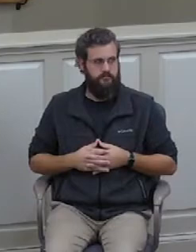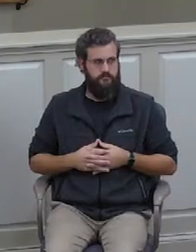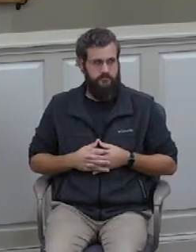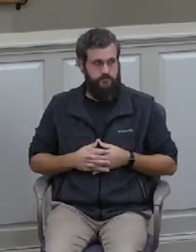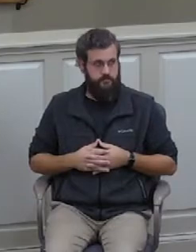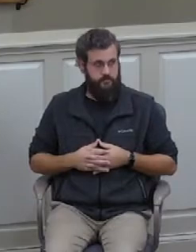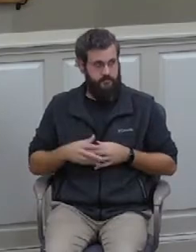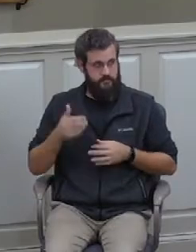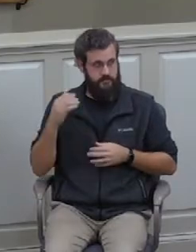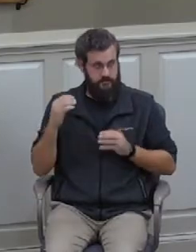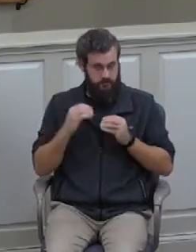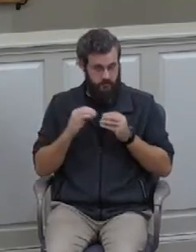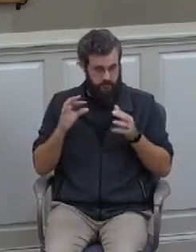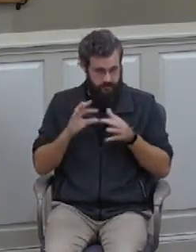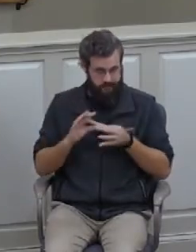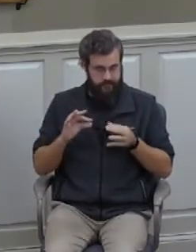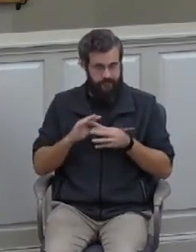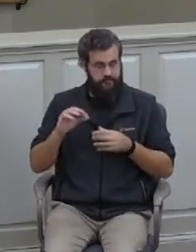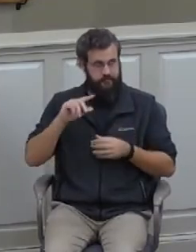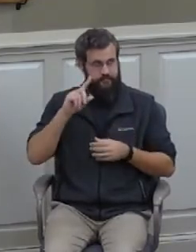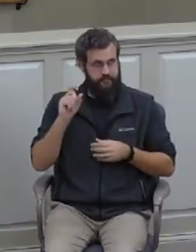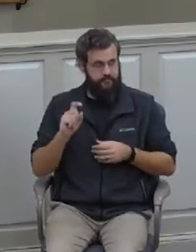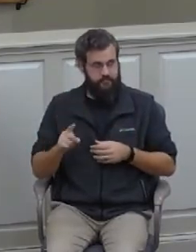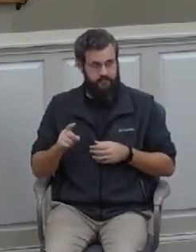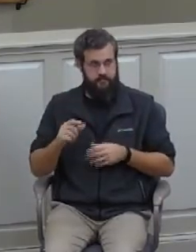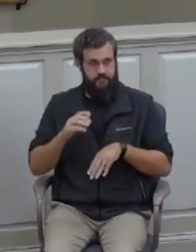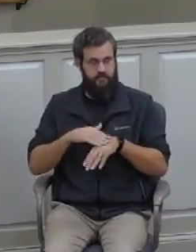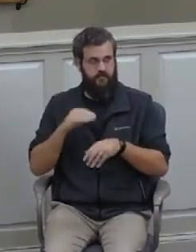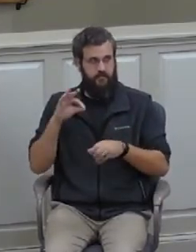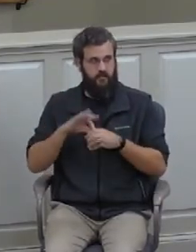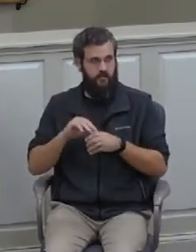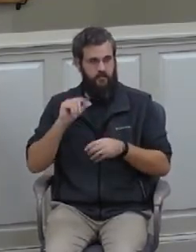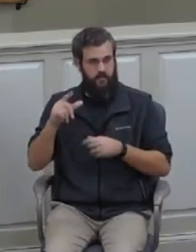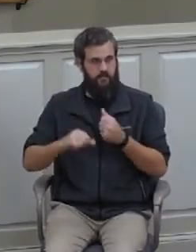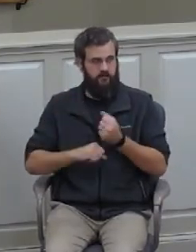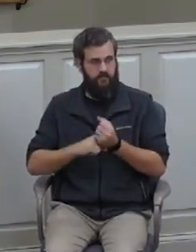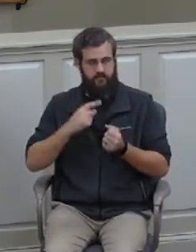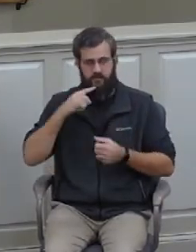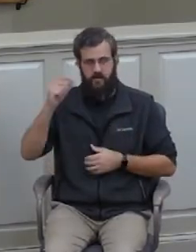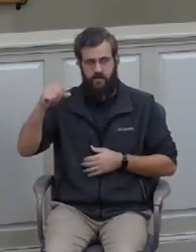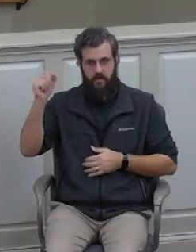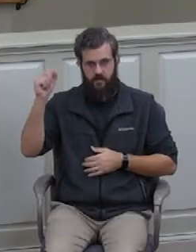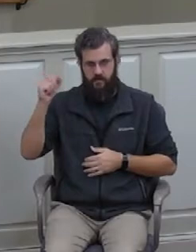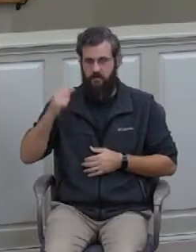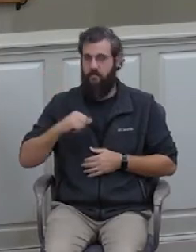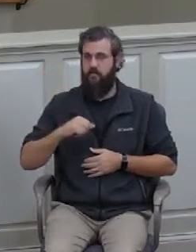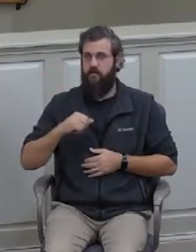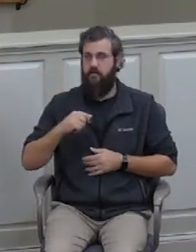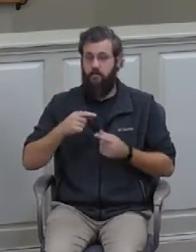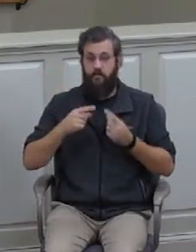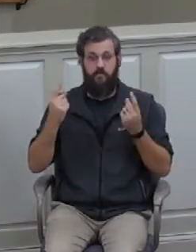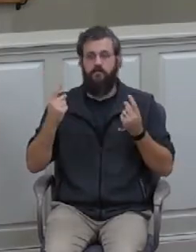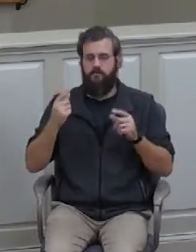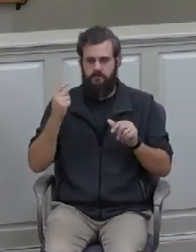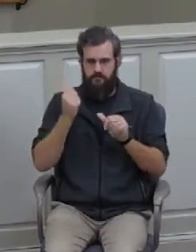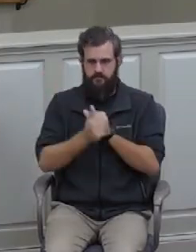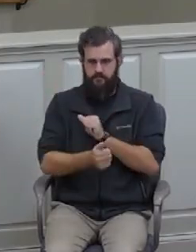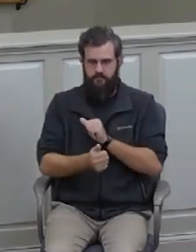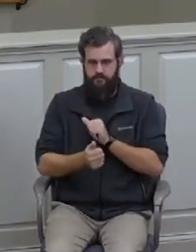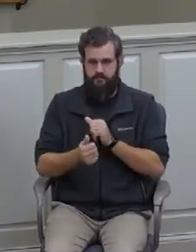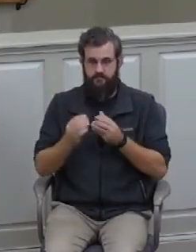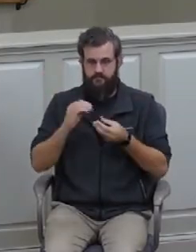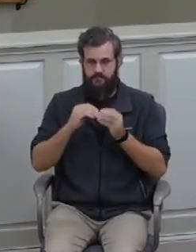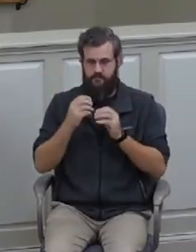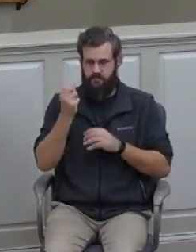Any further comments or questions? Chair will call the question. All in favor of the motion, say aye. Aye. Opposed, like sign. Motion carries.